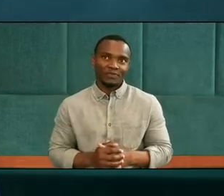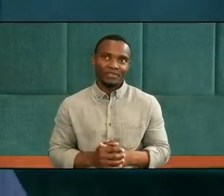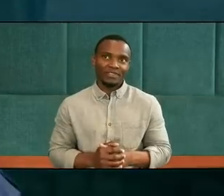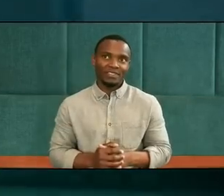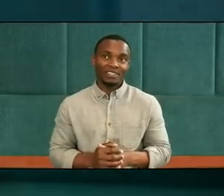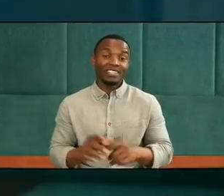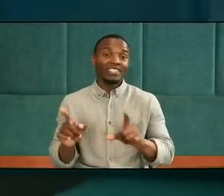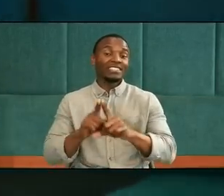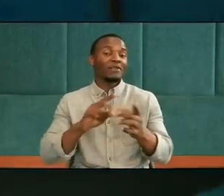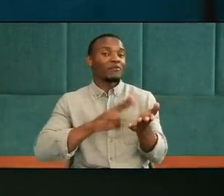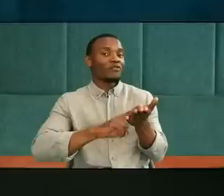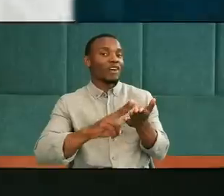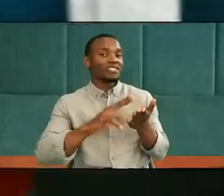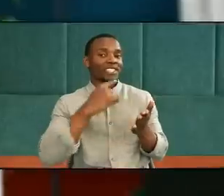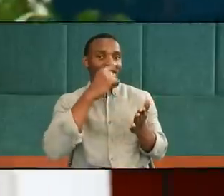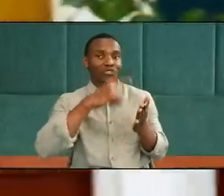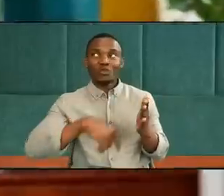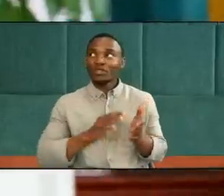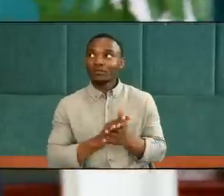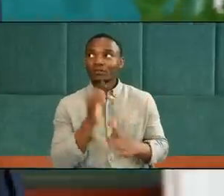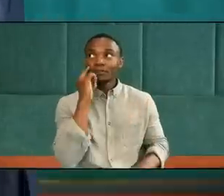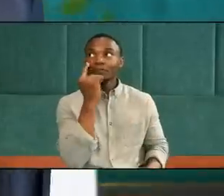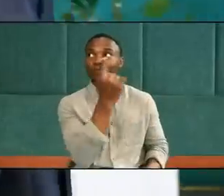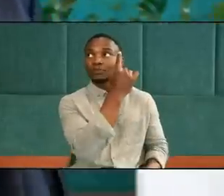And the text says,